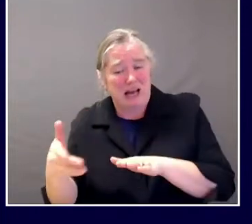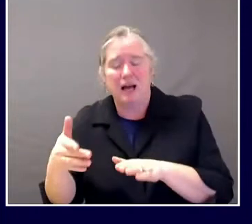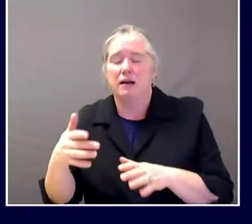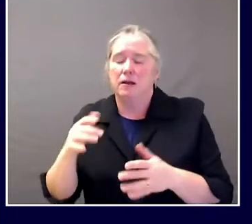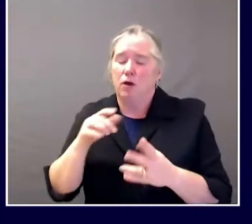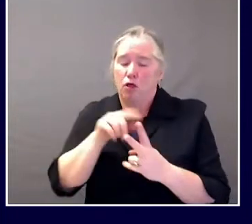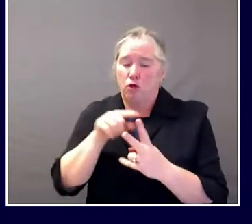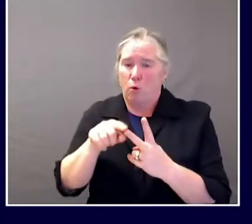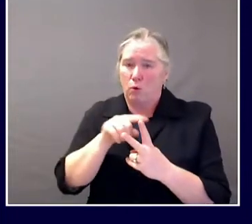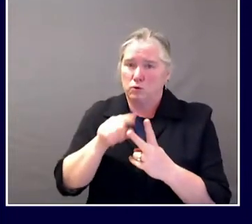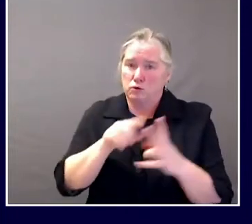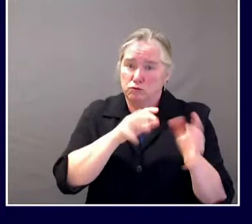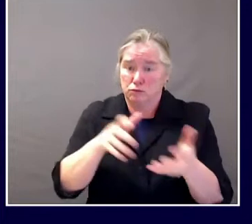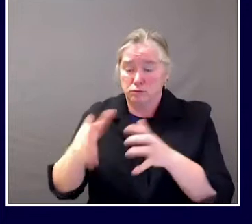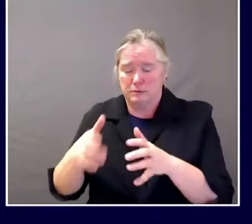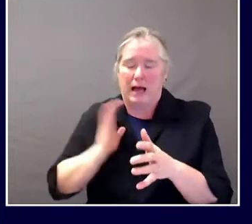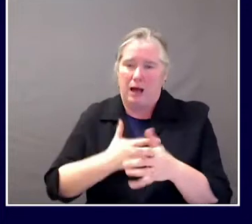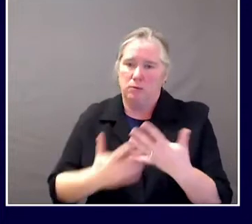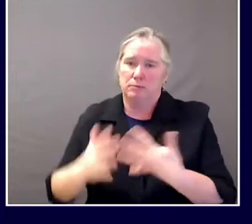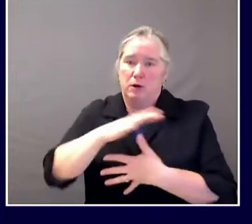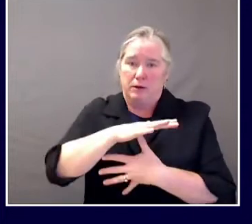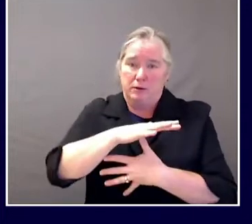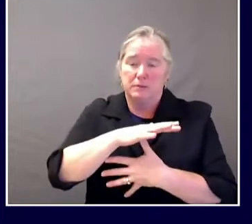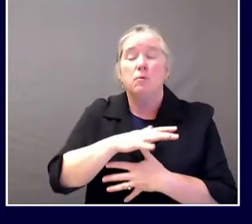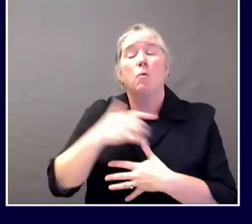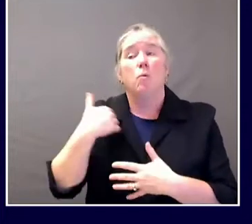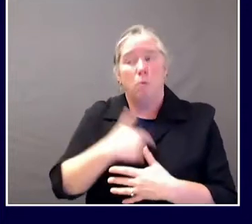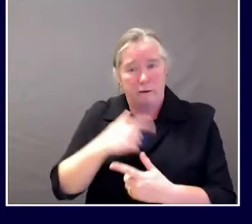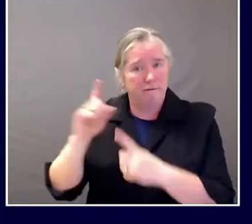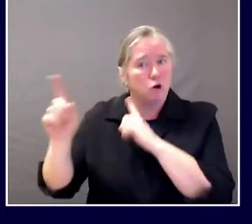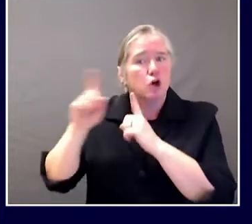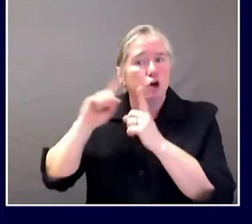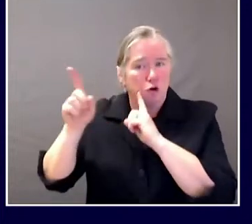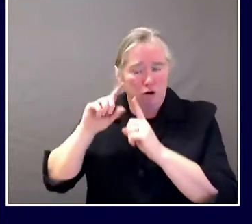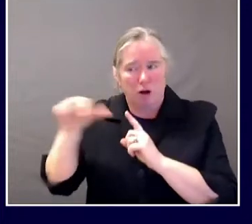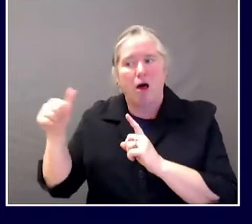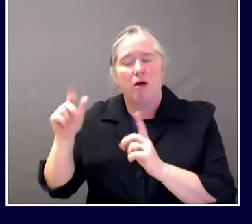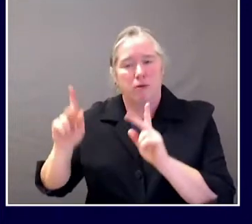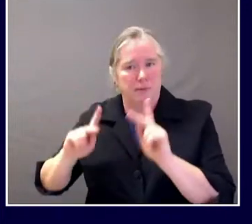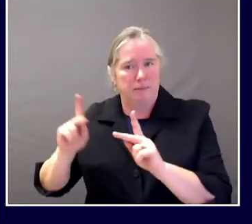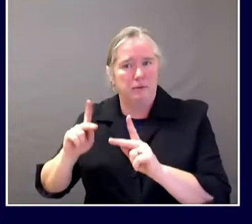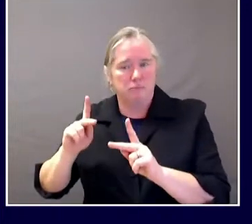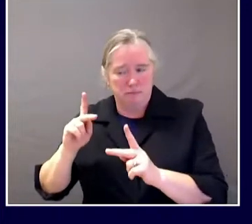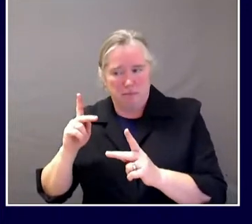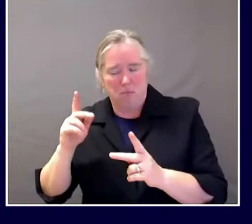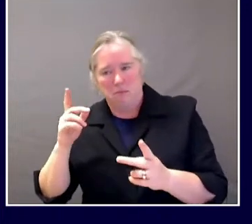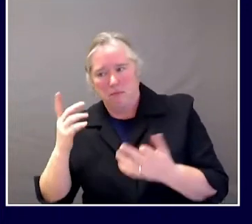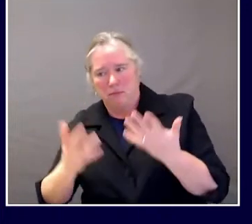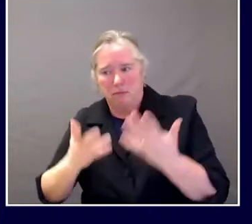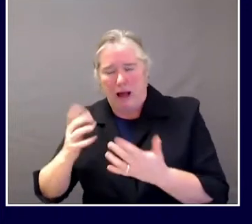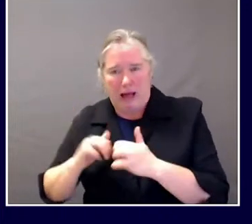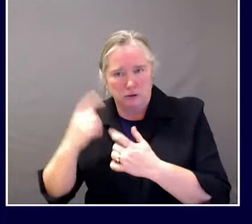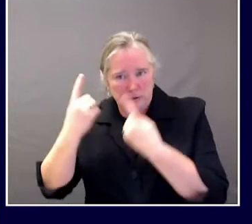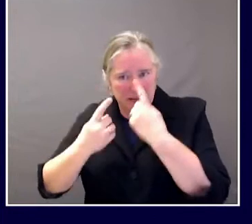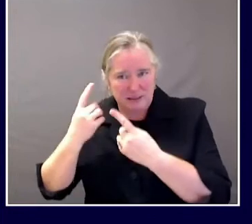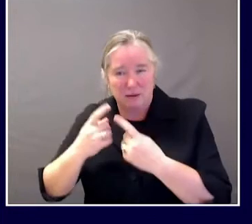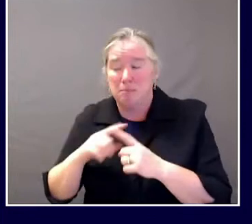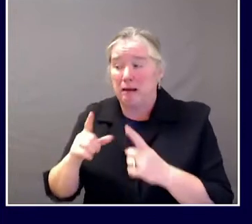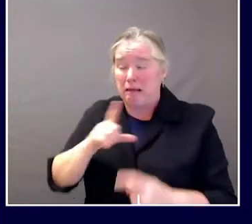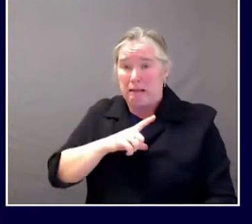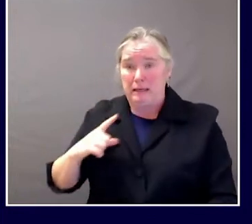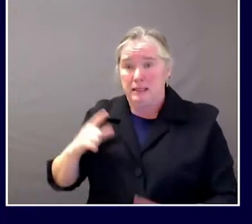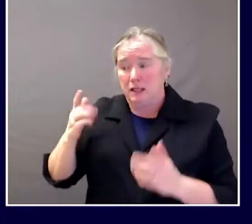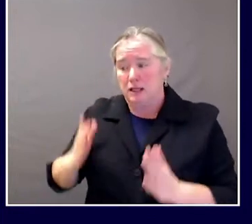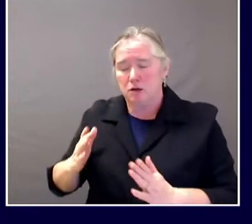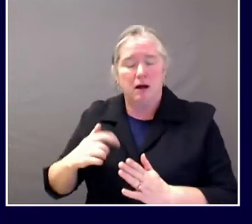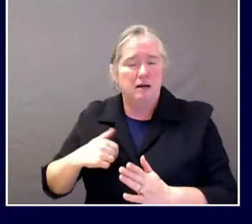there are other considerations out there, but at least as to my team, we haven't broached the discussion about, for example, groups like legislators. I think